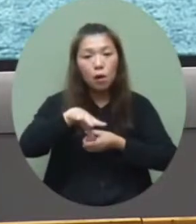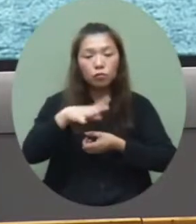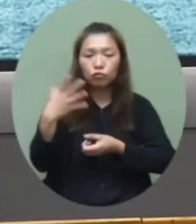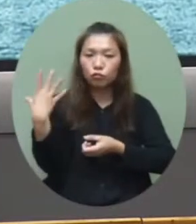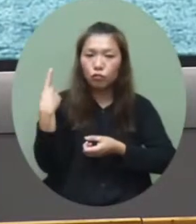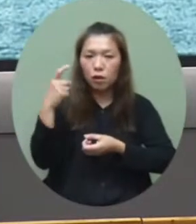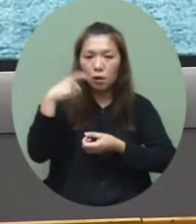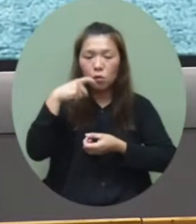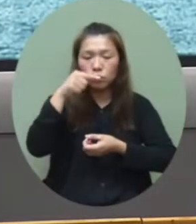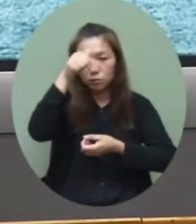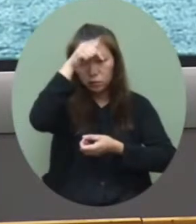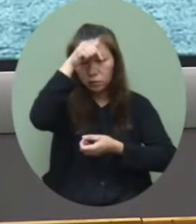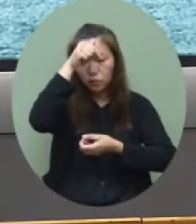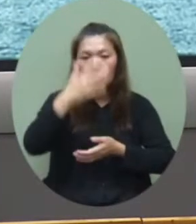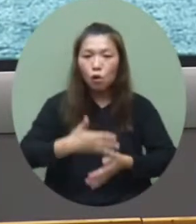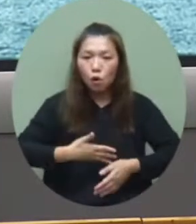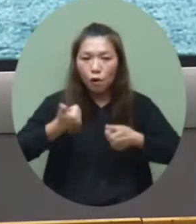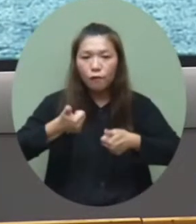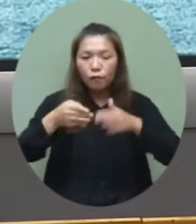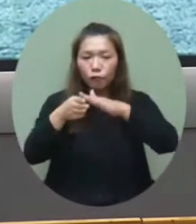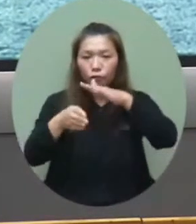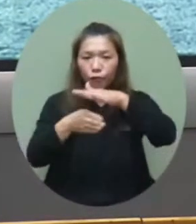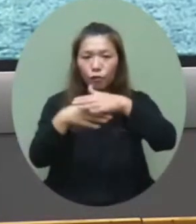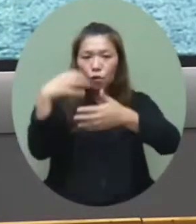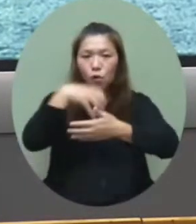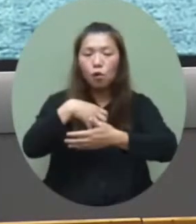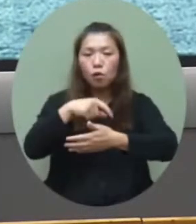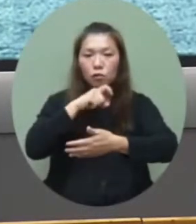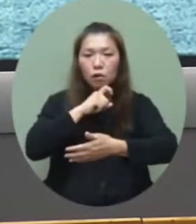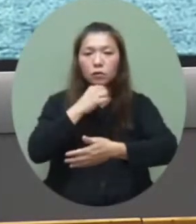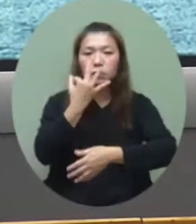24,867 staffers have returned to their positions. Now, about the